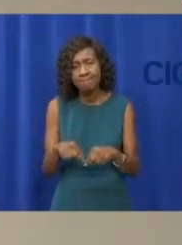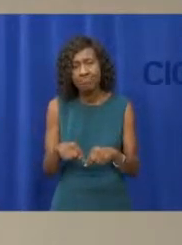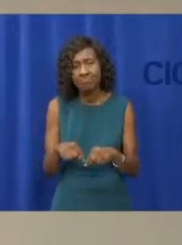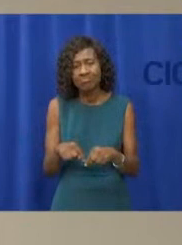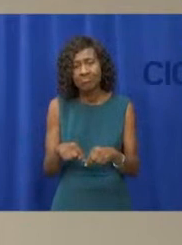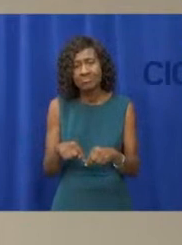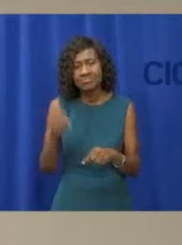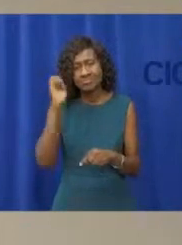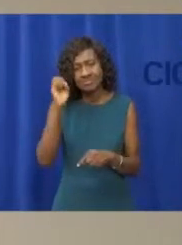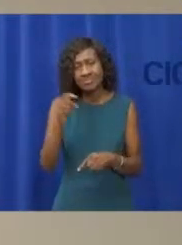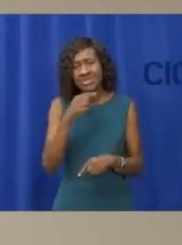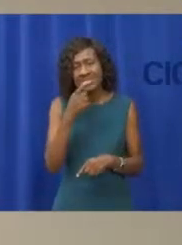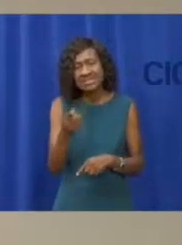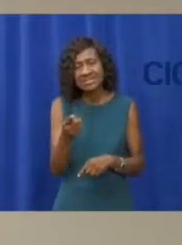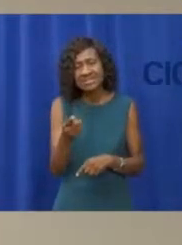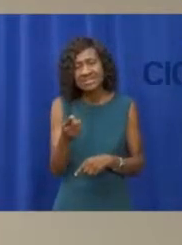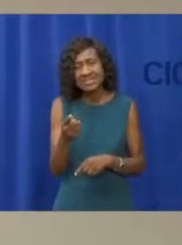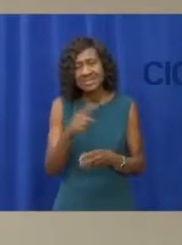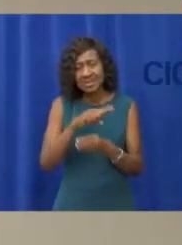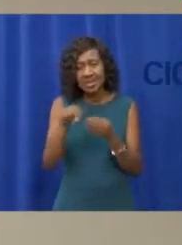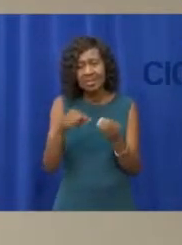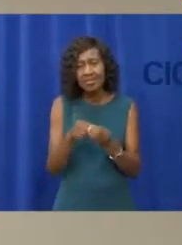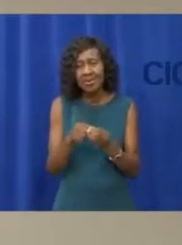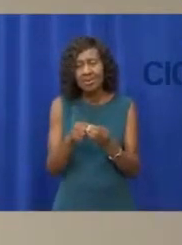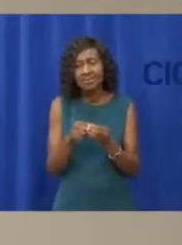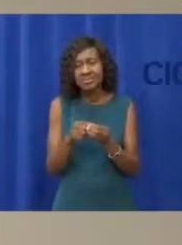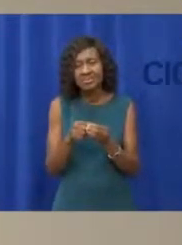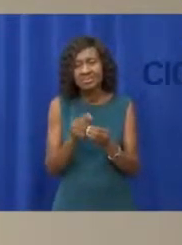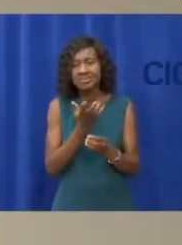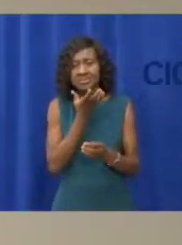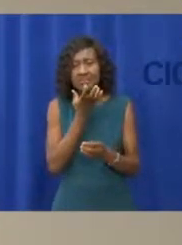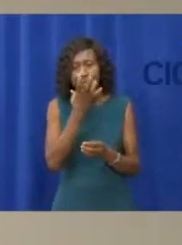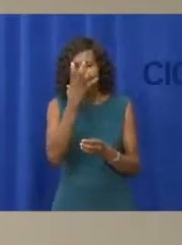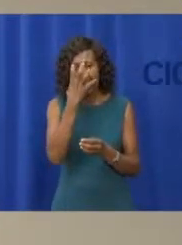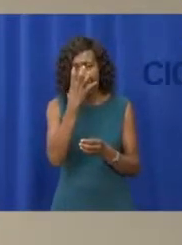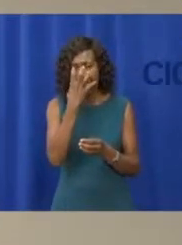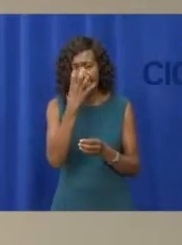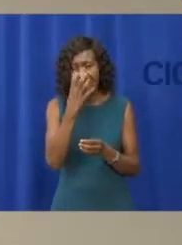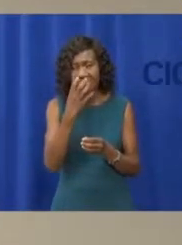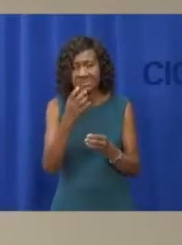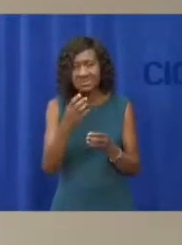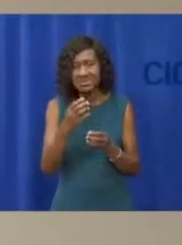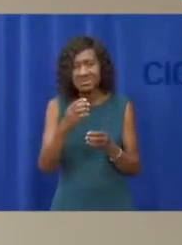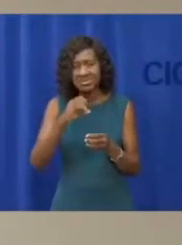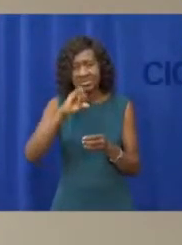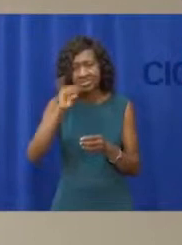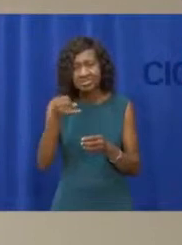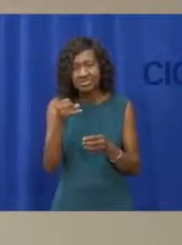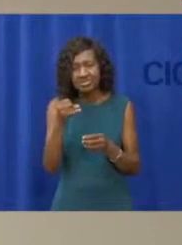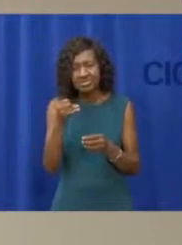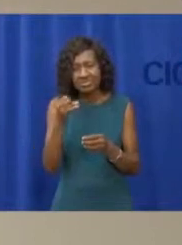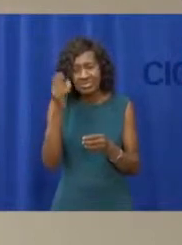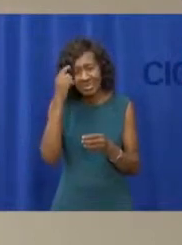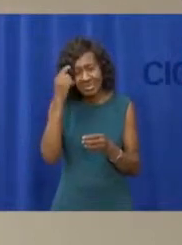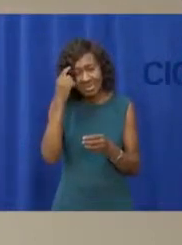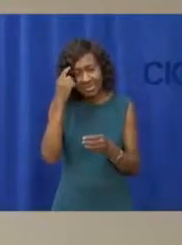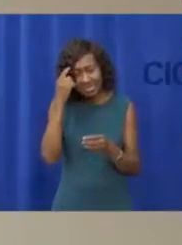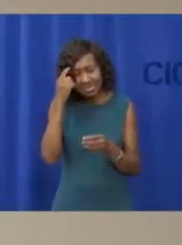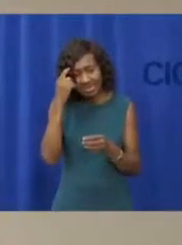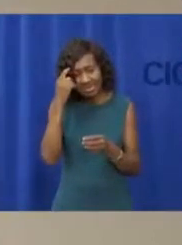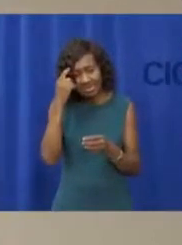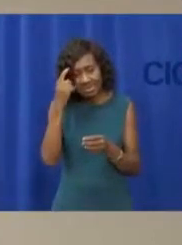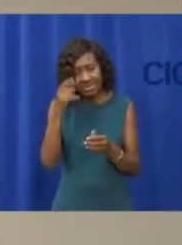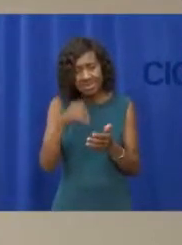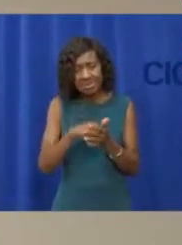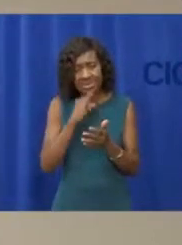I'd say to you, when we talk about masks, is to just pretend it's everywhere, like Premier